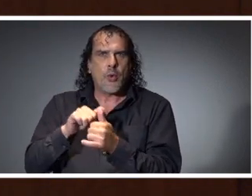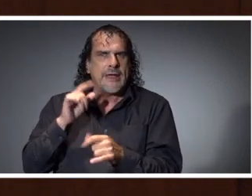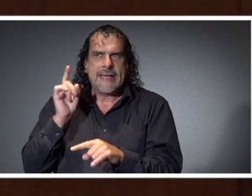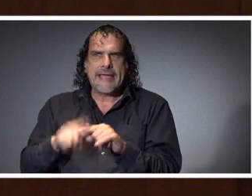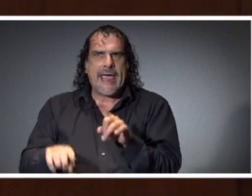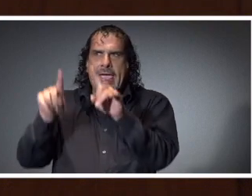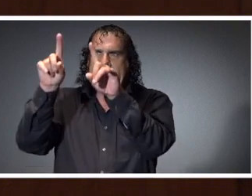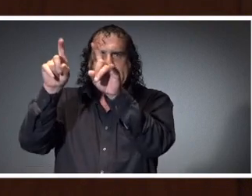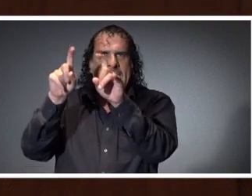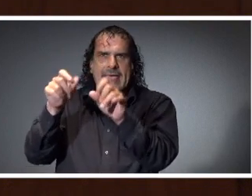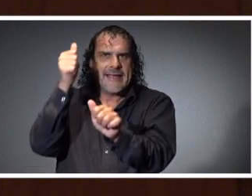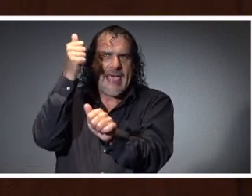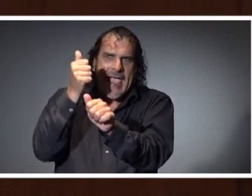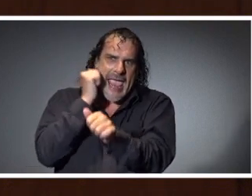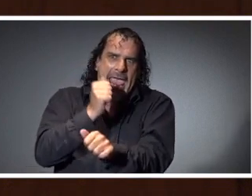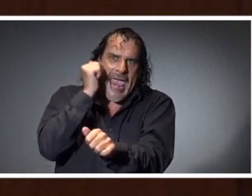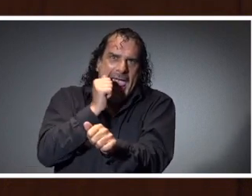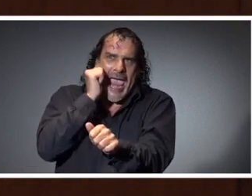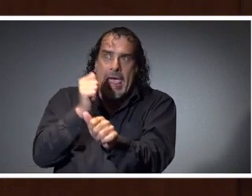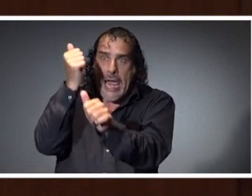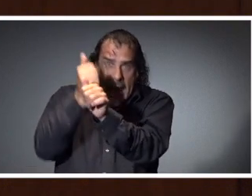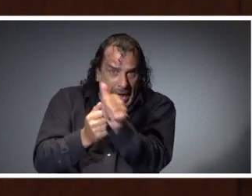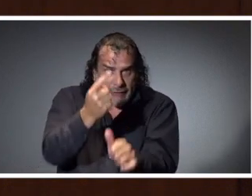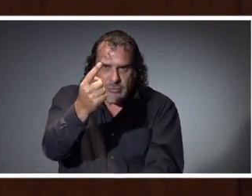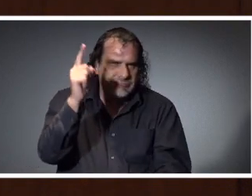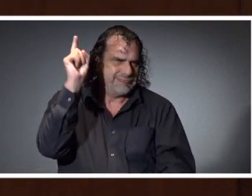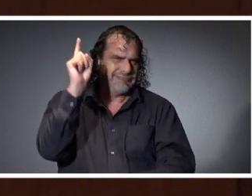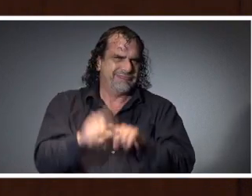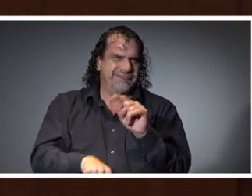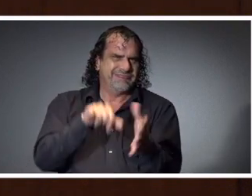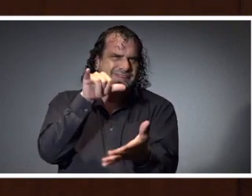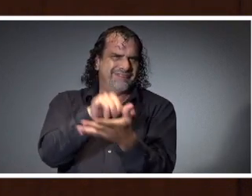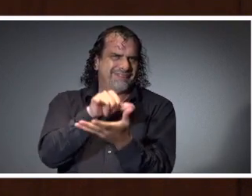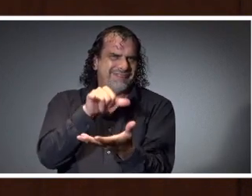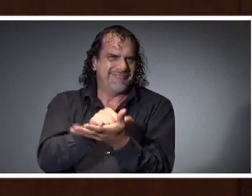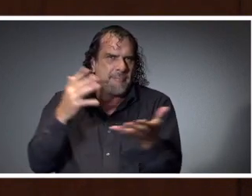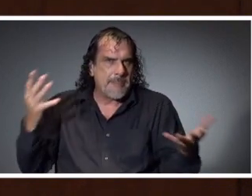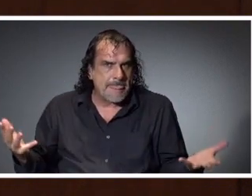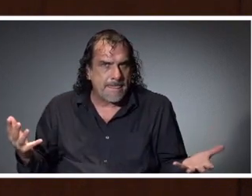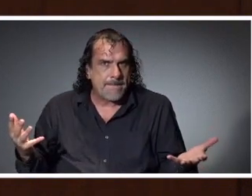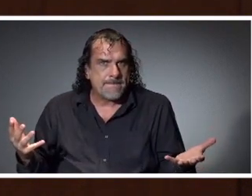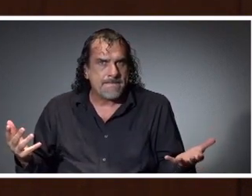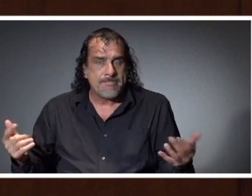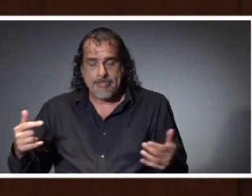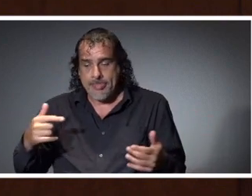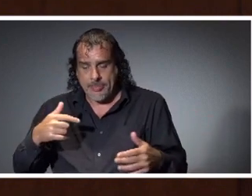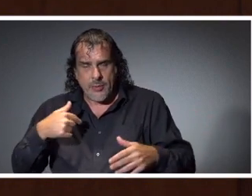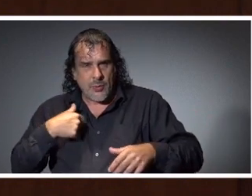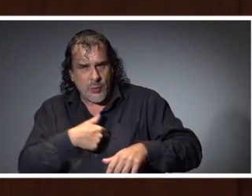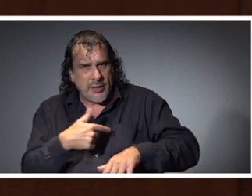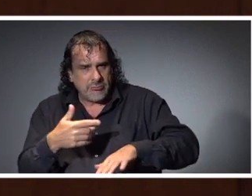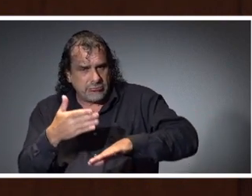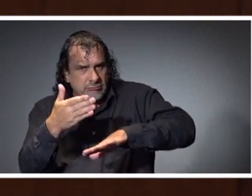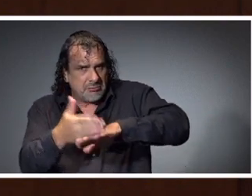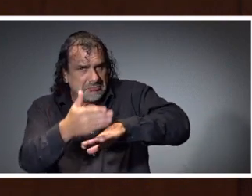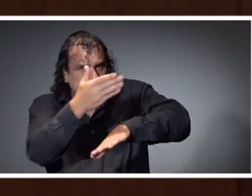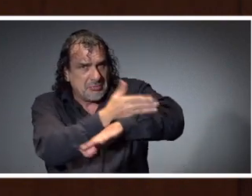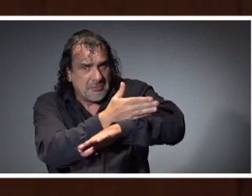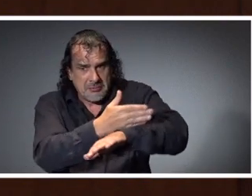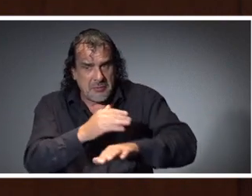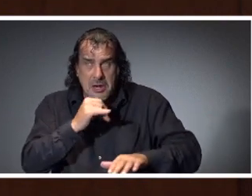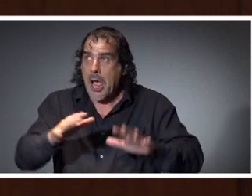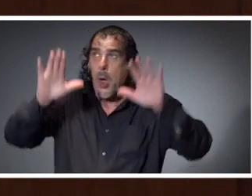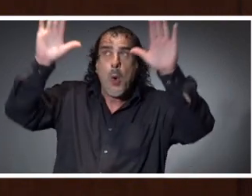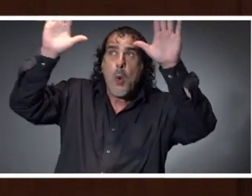could, then maybe we would be able to. But, you know, we are improved. It's still not great. It's not even good, but